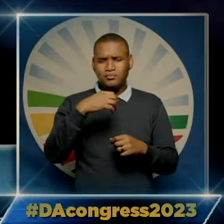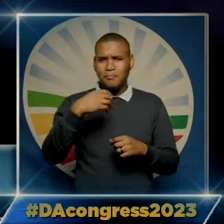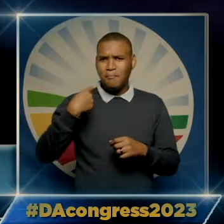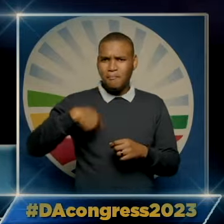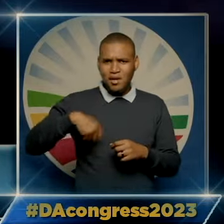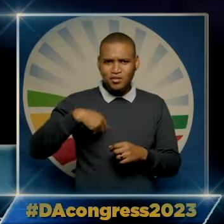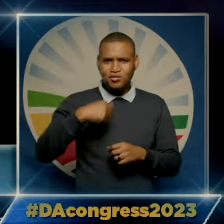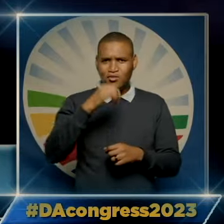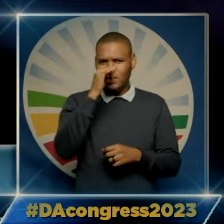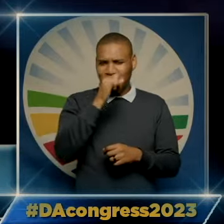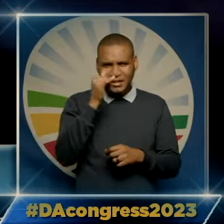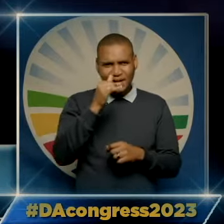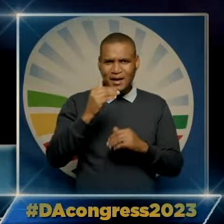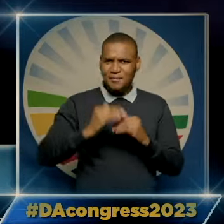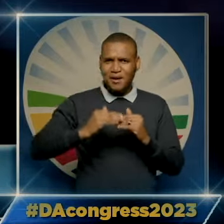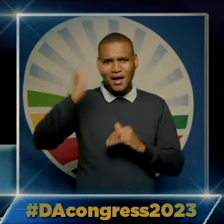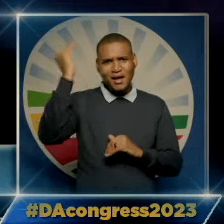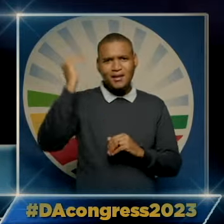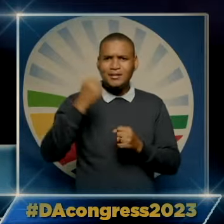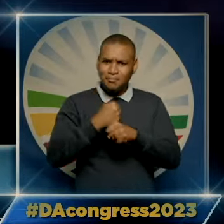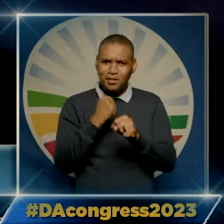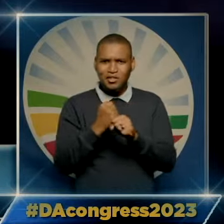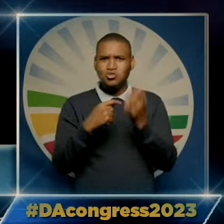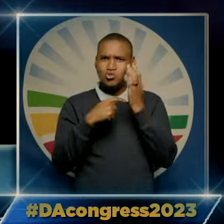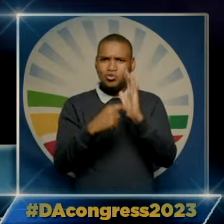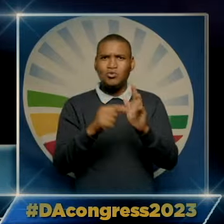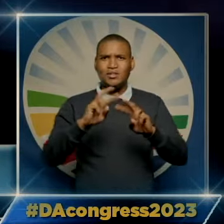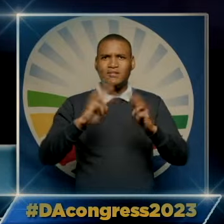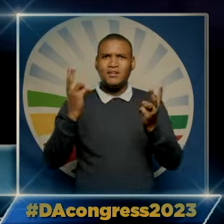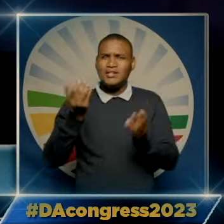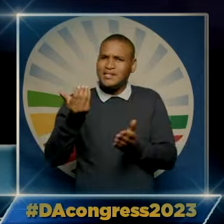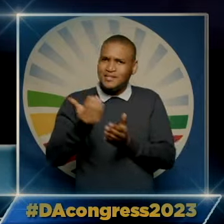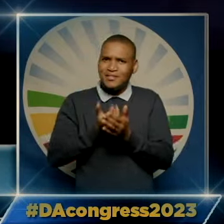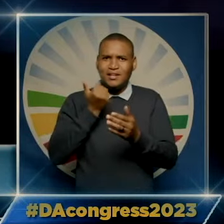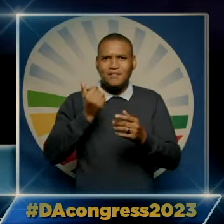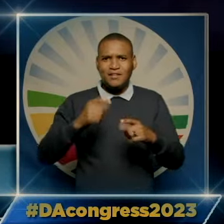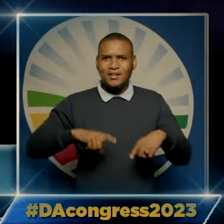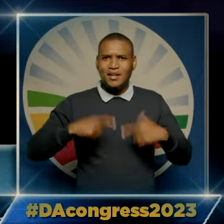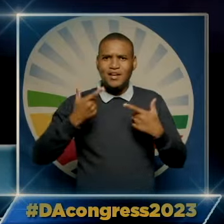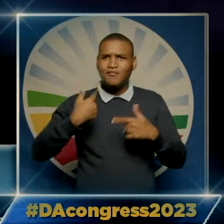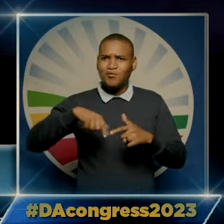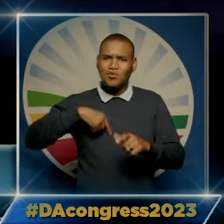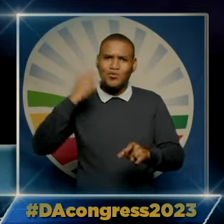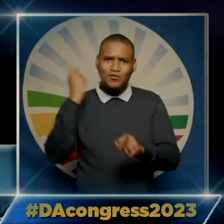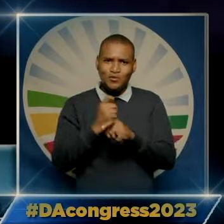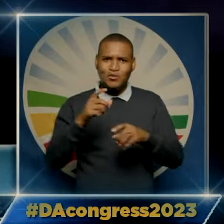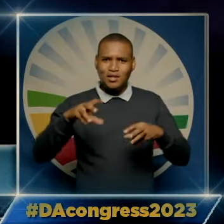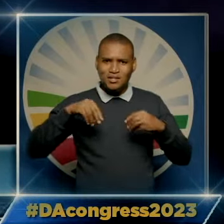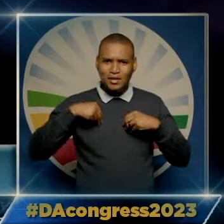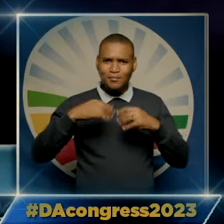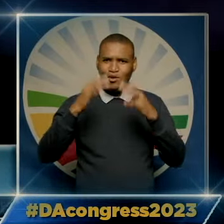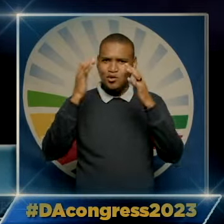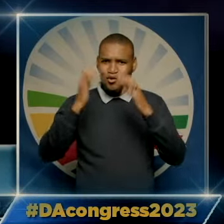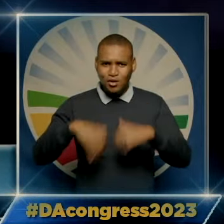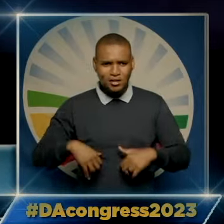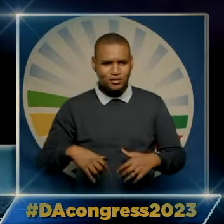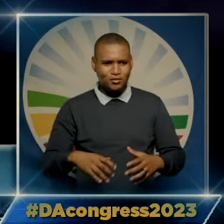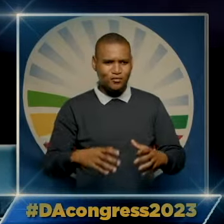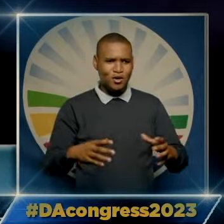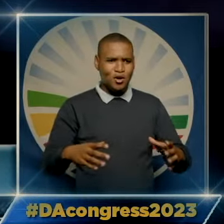difference. It is saving lives. We refuse to accept the collapse of sewers, of roads,